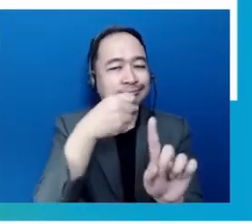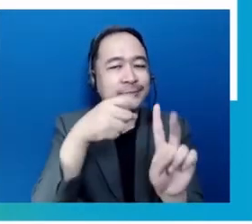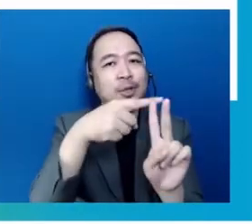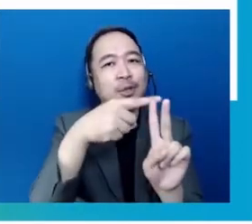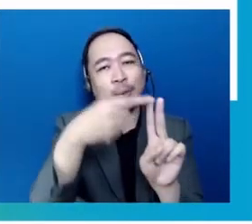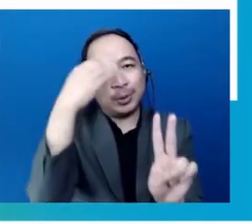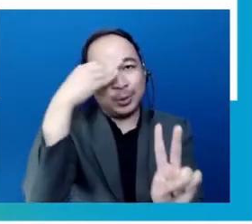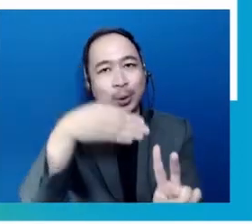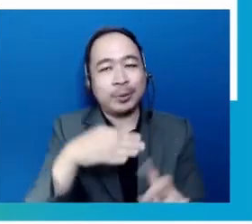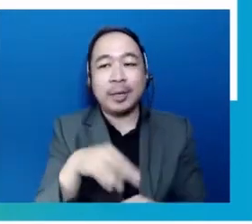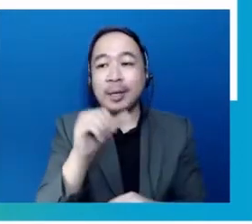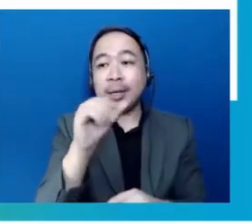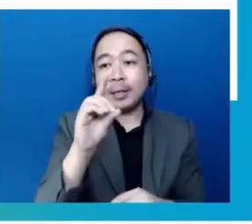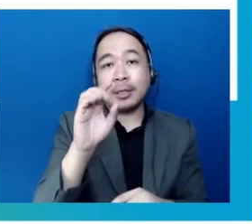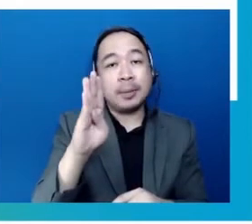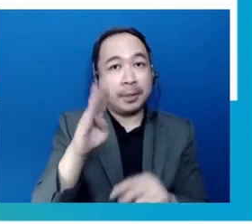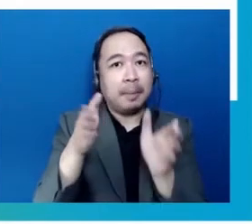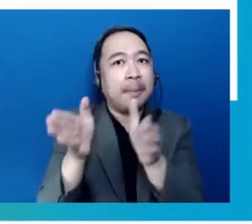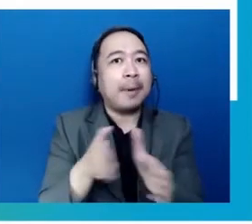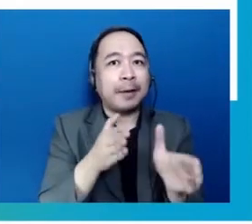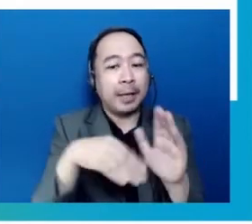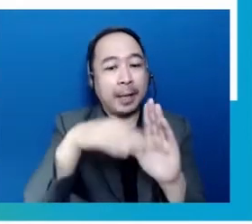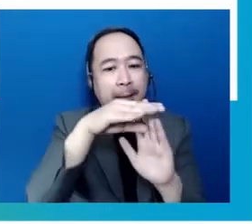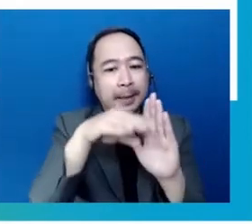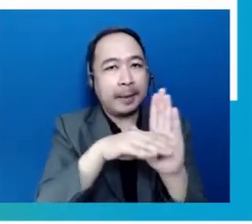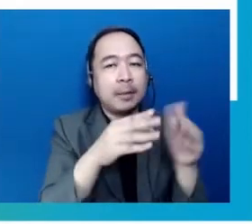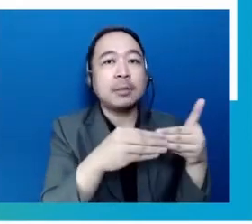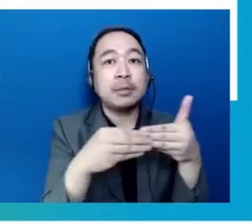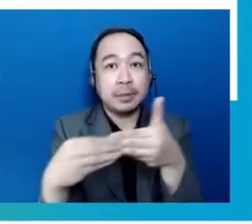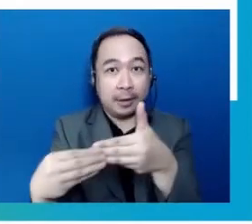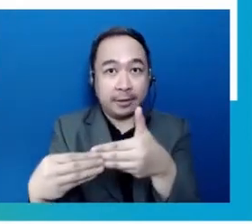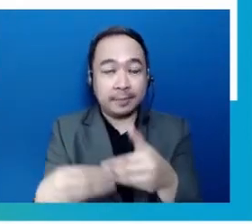ADB is also developing implementation guidelines.